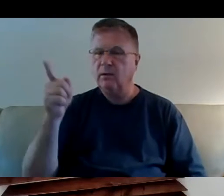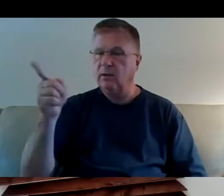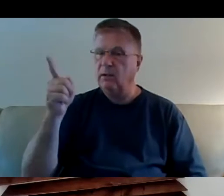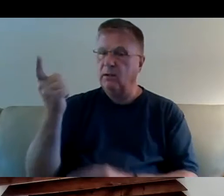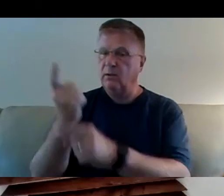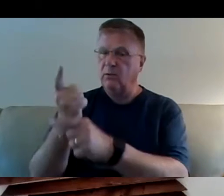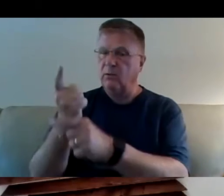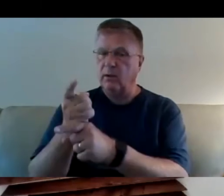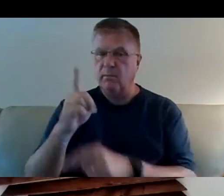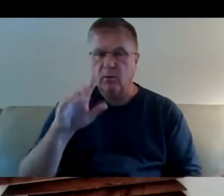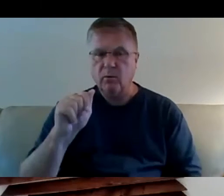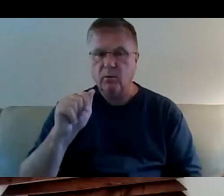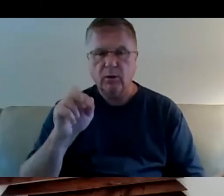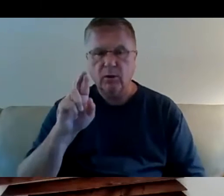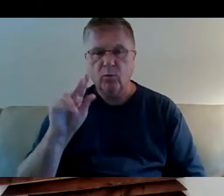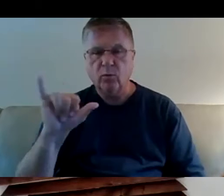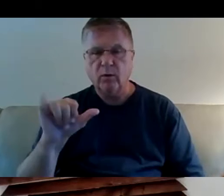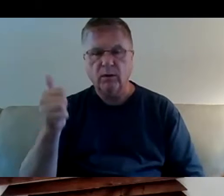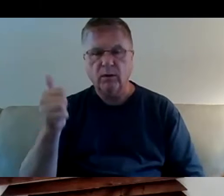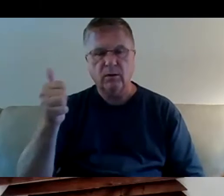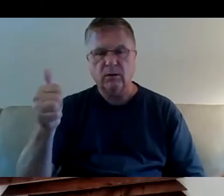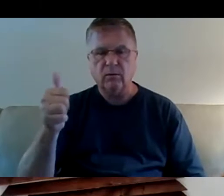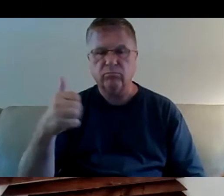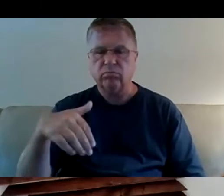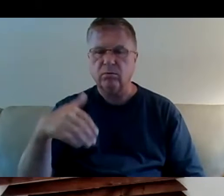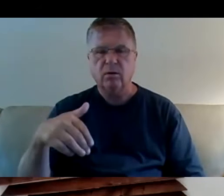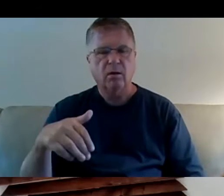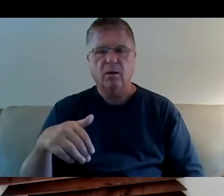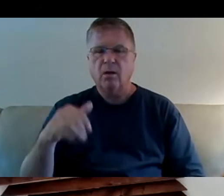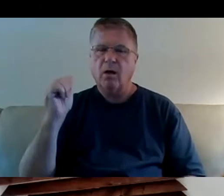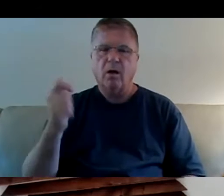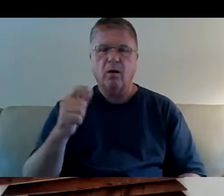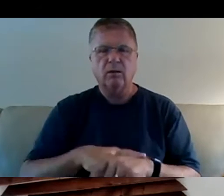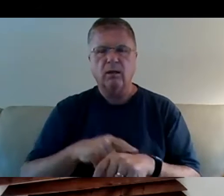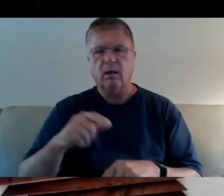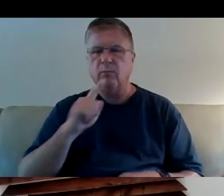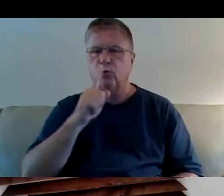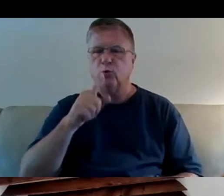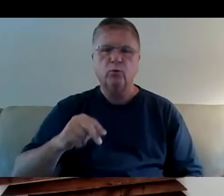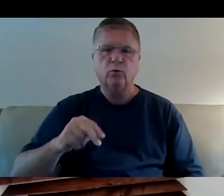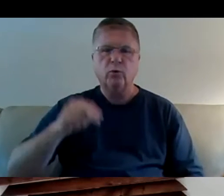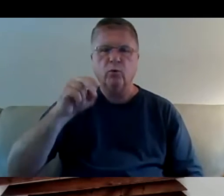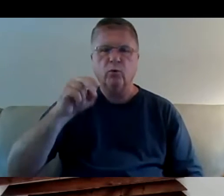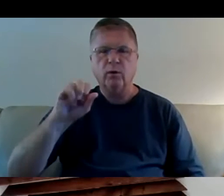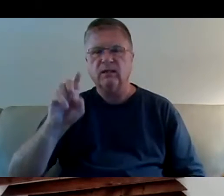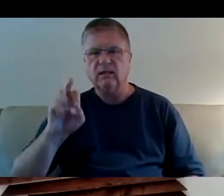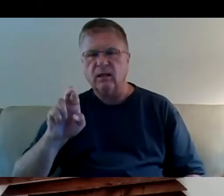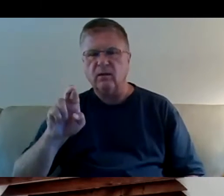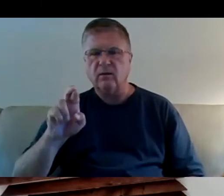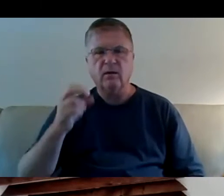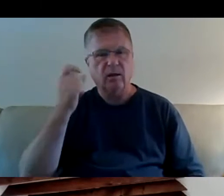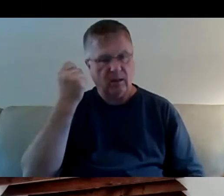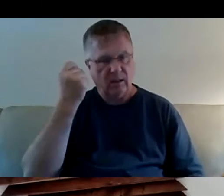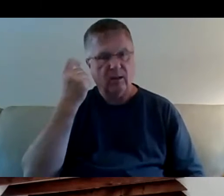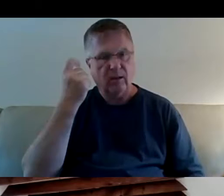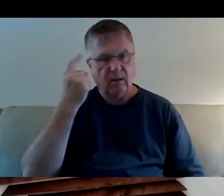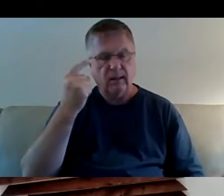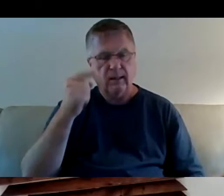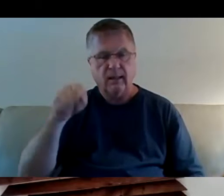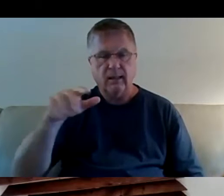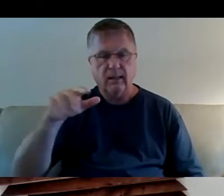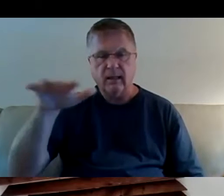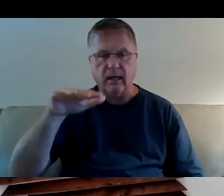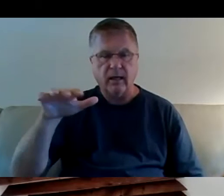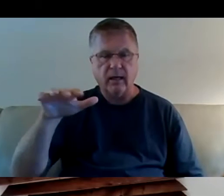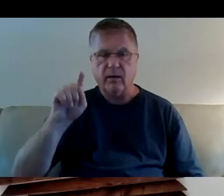a longtime Northsider, true Northsider, and I understand that this area of the park was